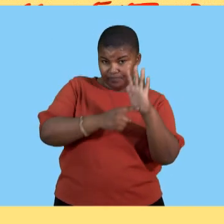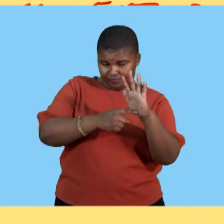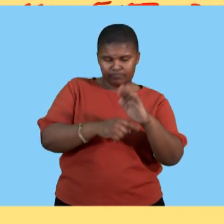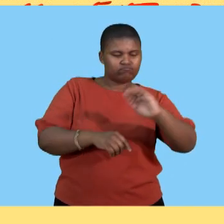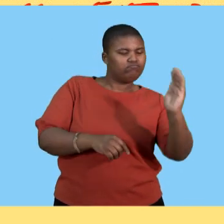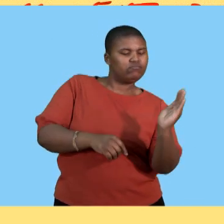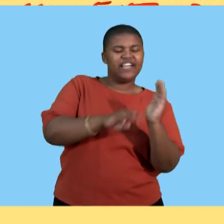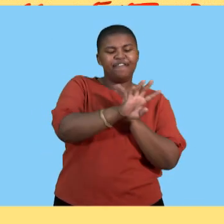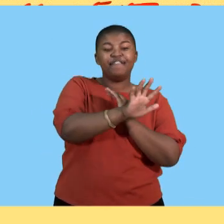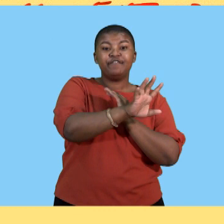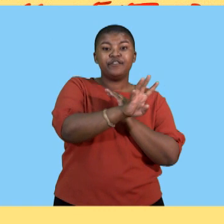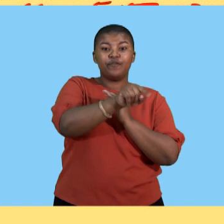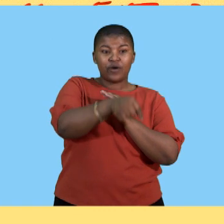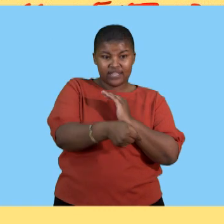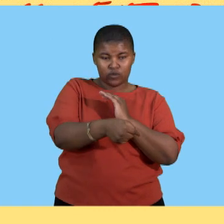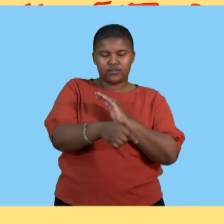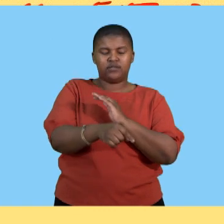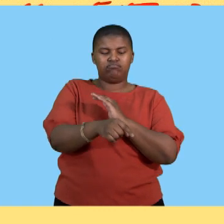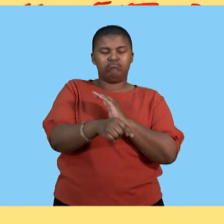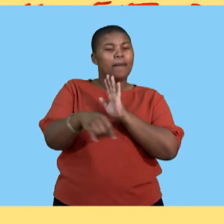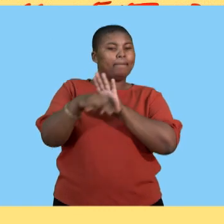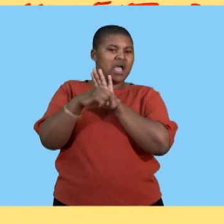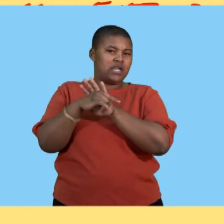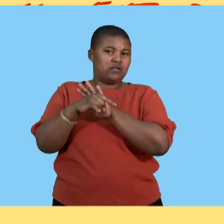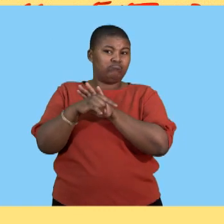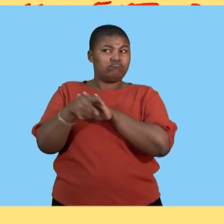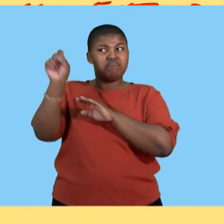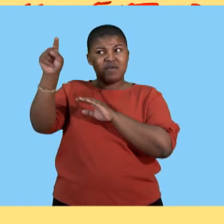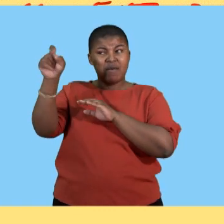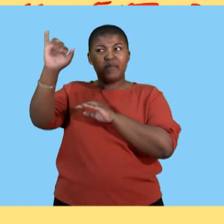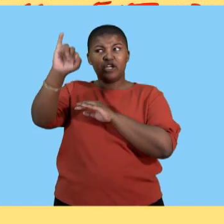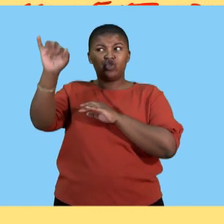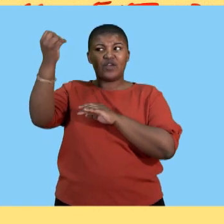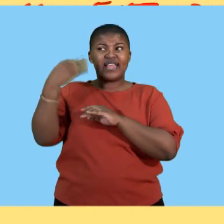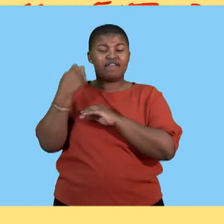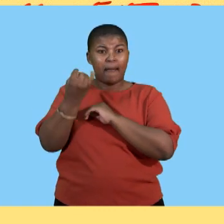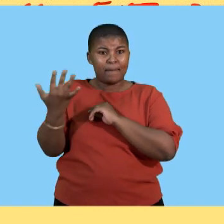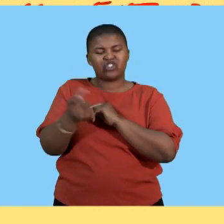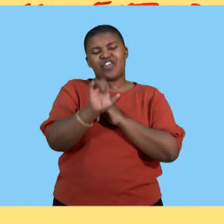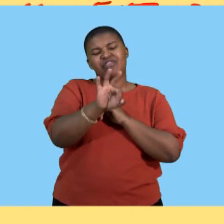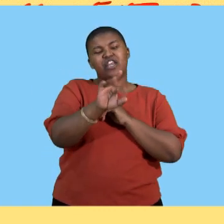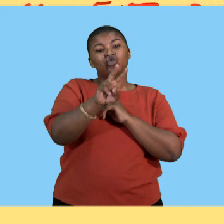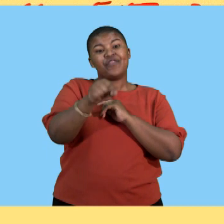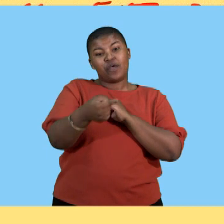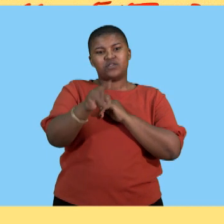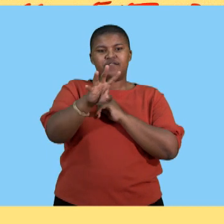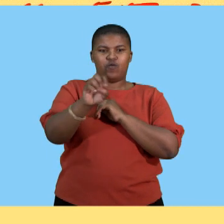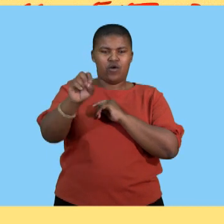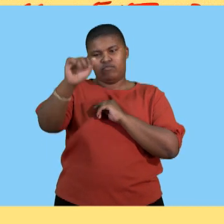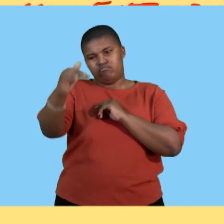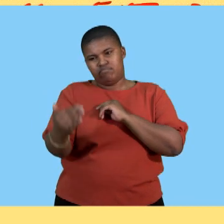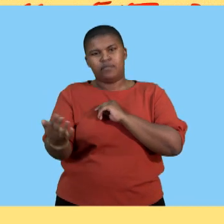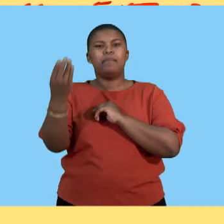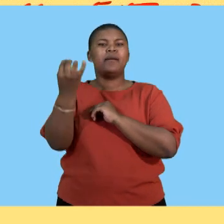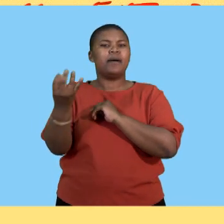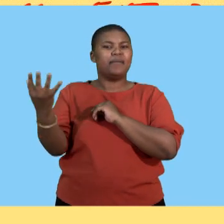say 54,000, then you subtract what the insurance company is going to cover, 32,400. 21,400, and